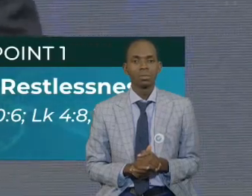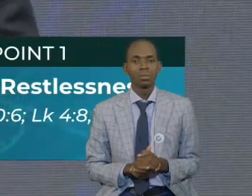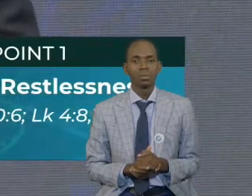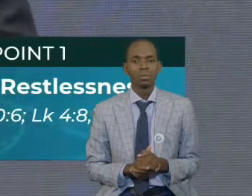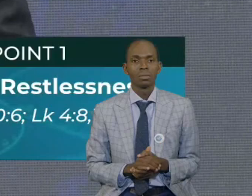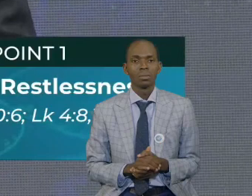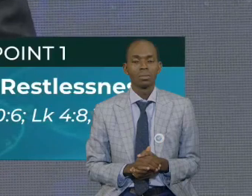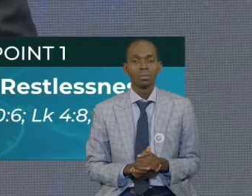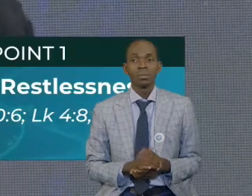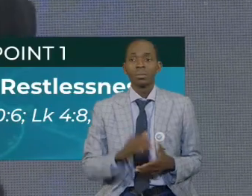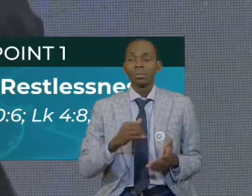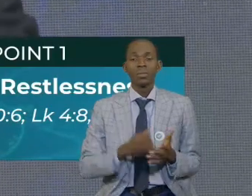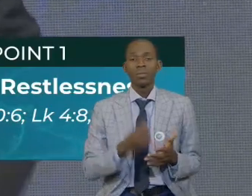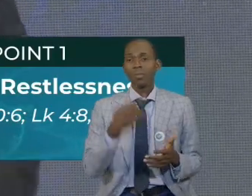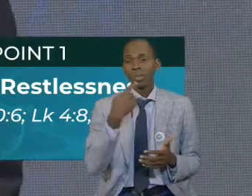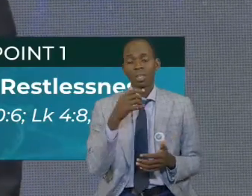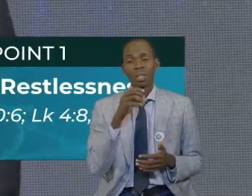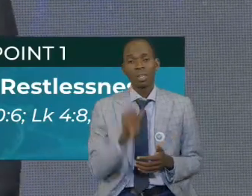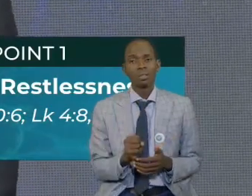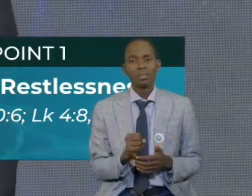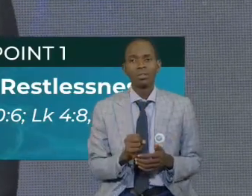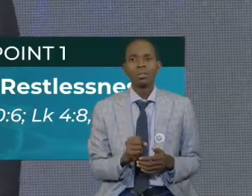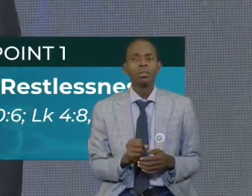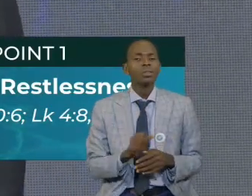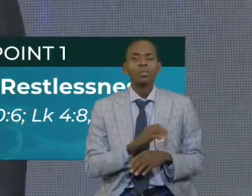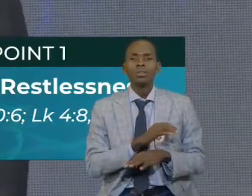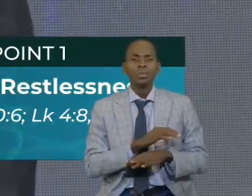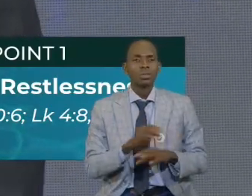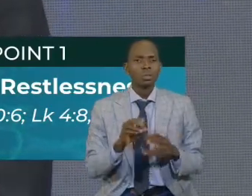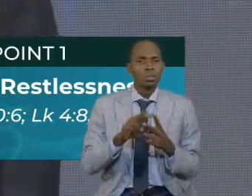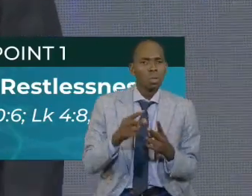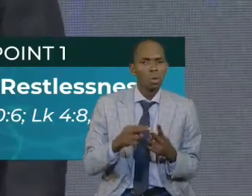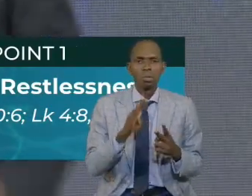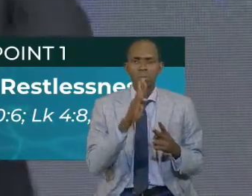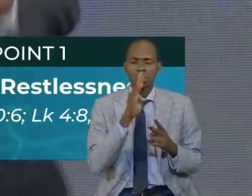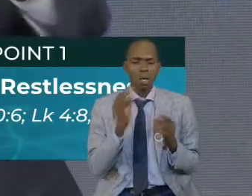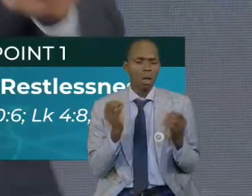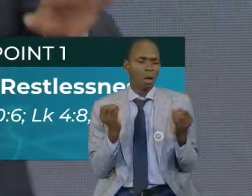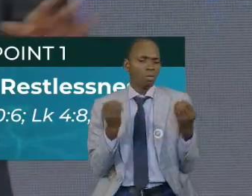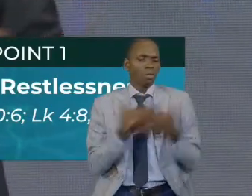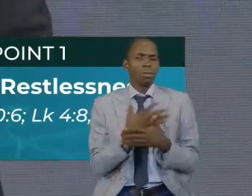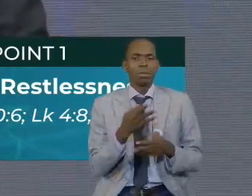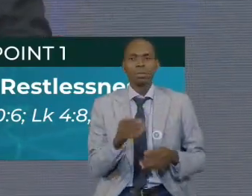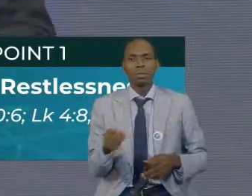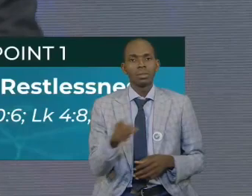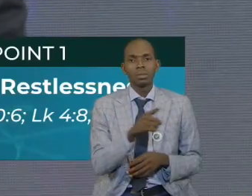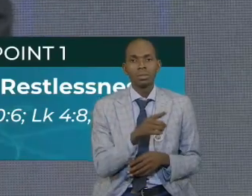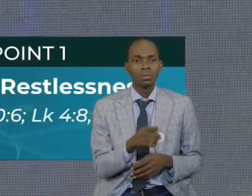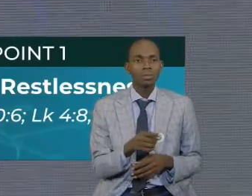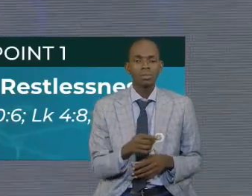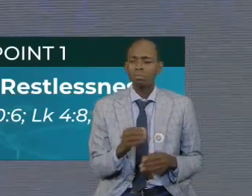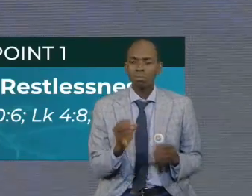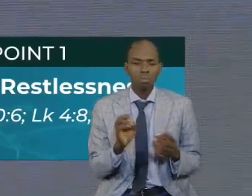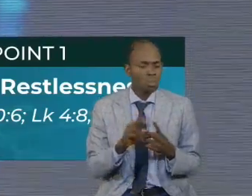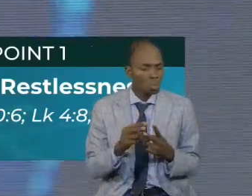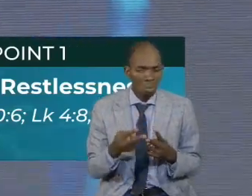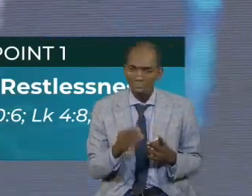It says, not be afraid of them. Not be afraid of them.